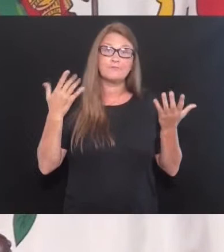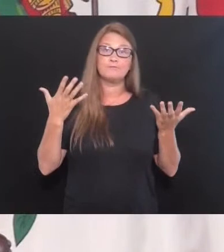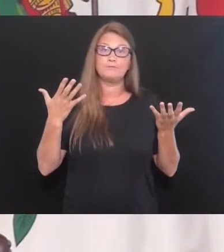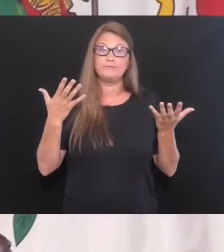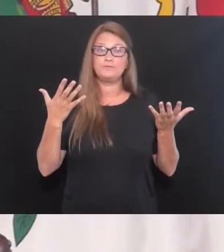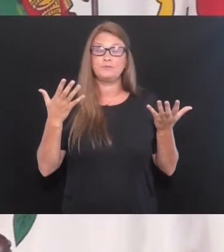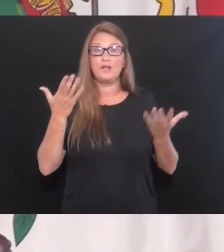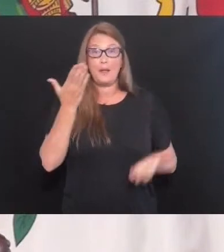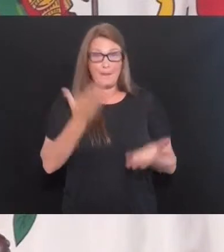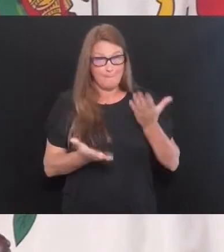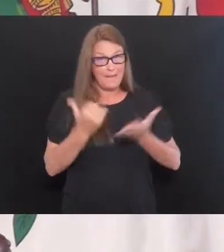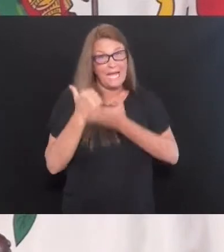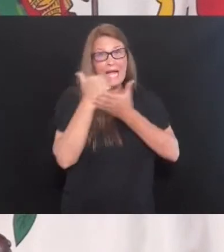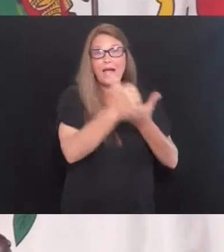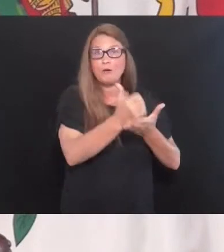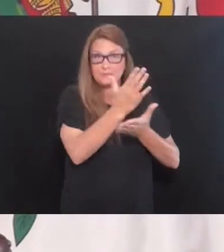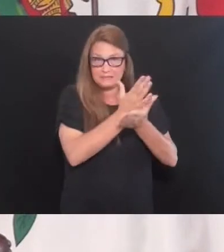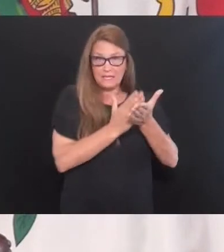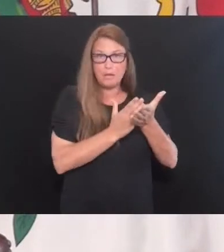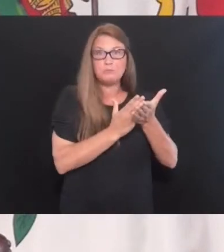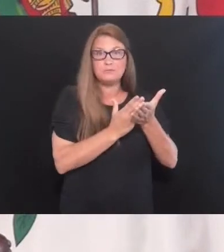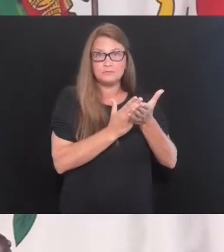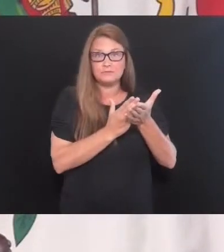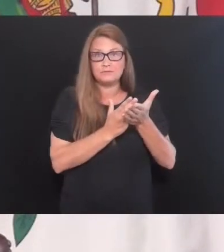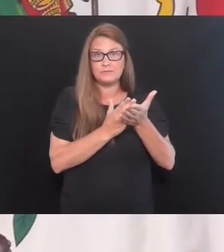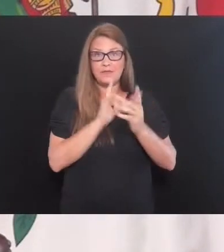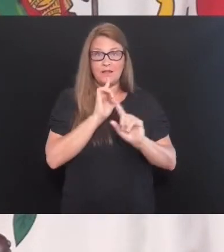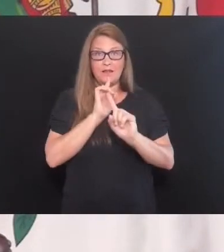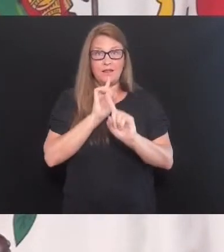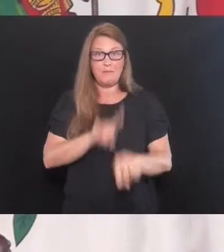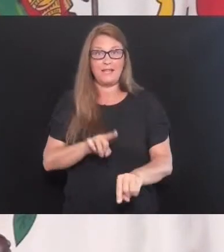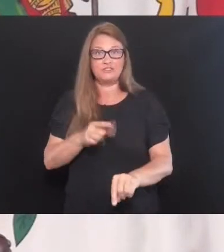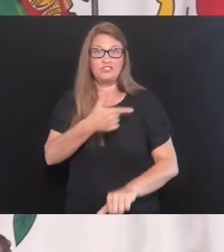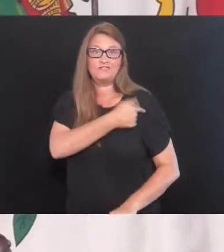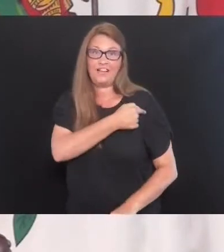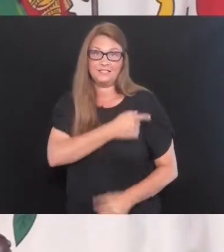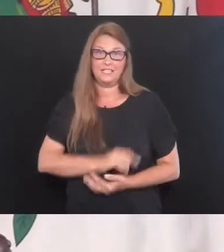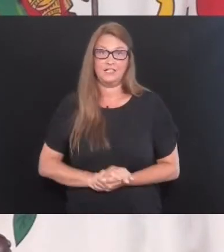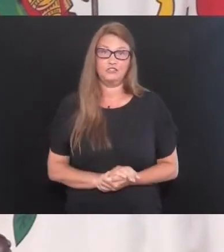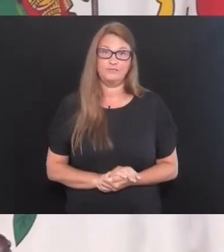mask may help some, but the answer is vaccination.